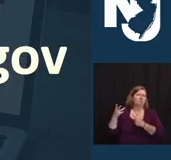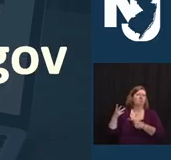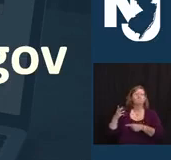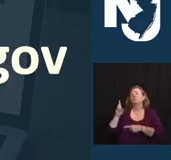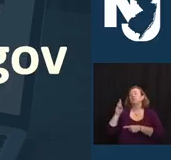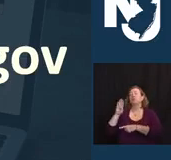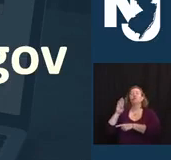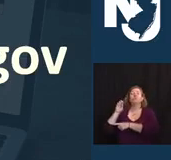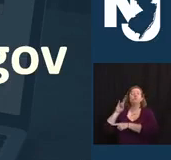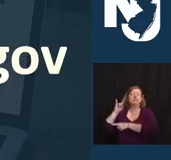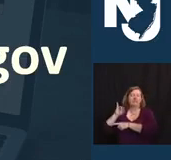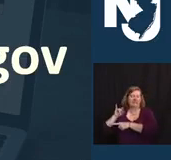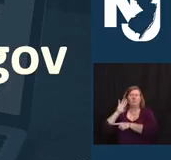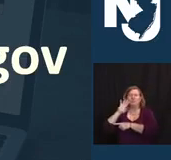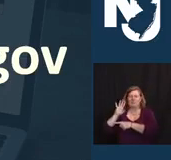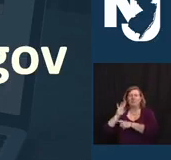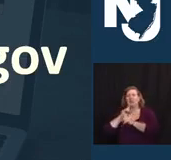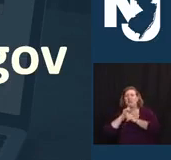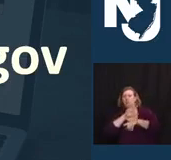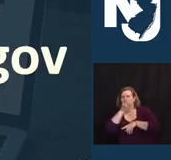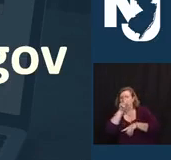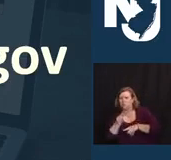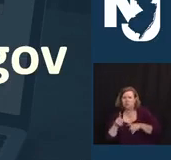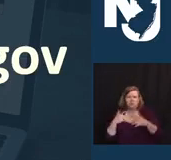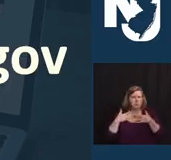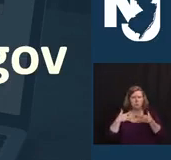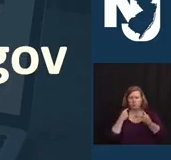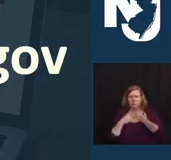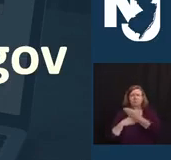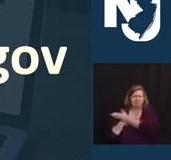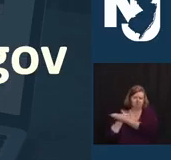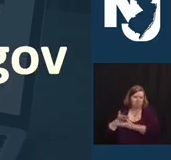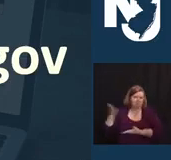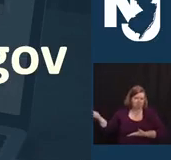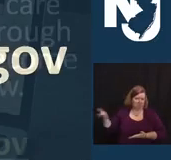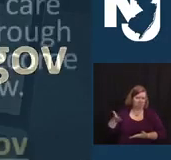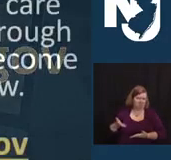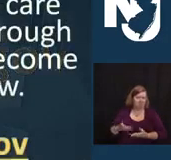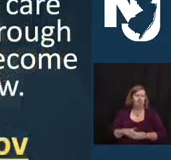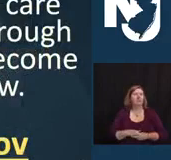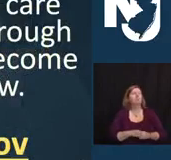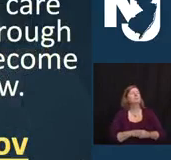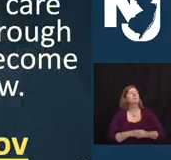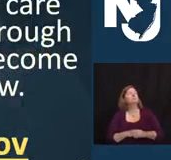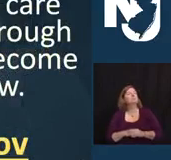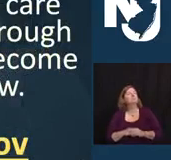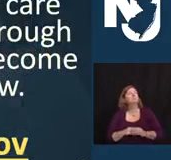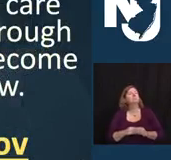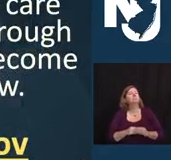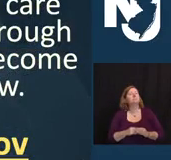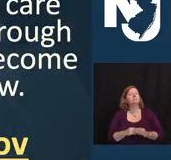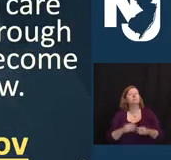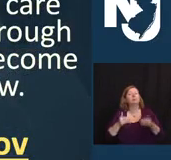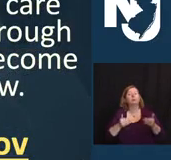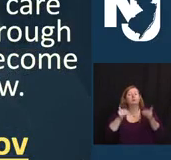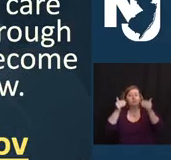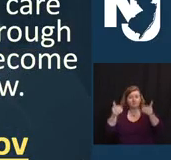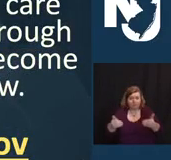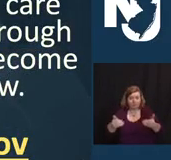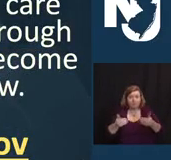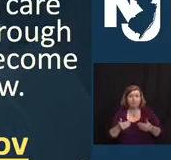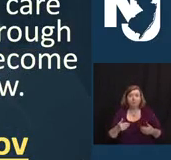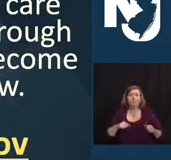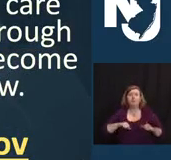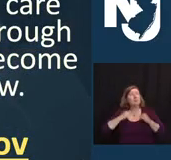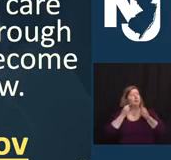I will answer your questions in a few moments, as we always do. Next up, switching gears, I am proud to